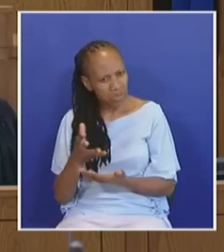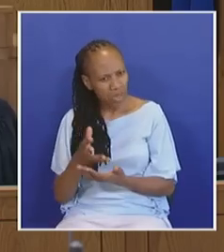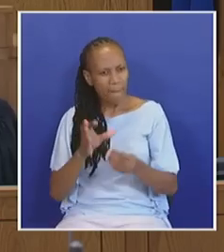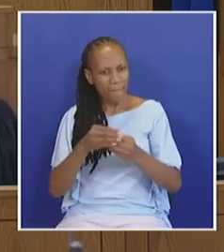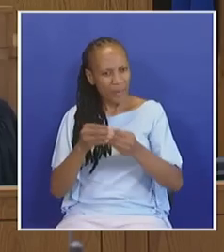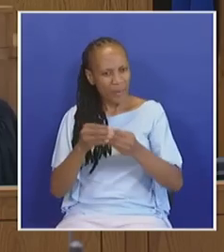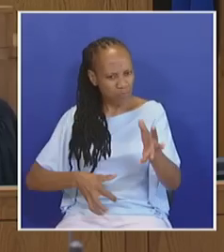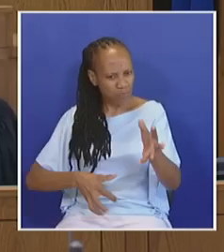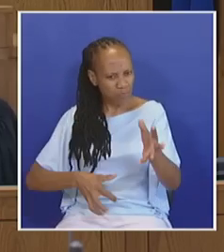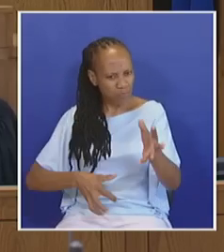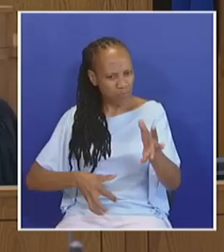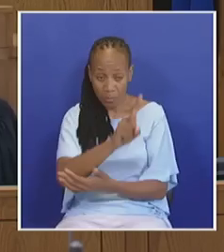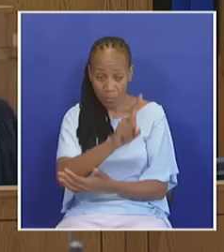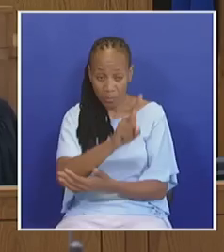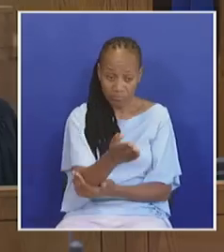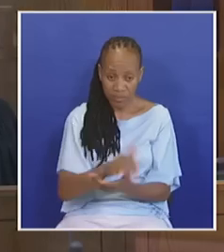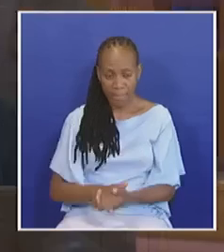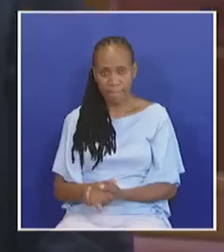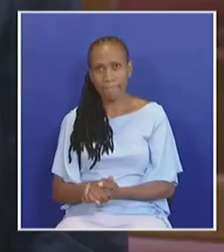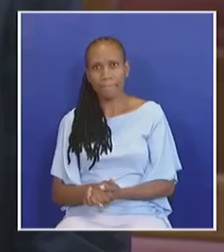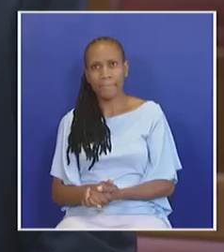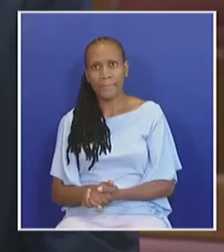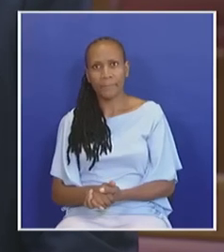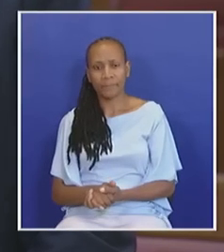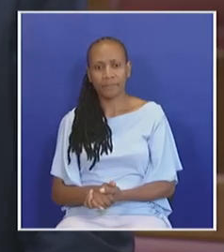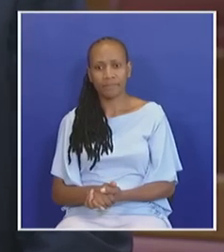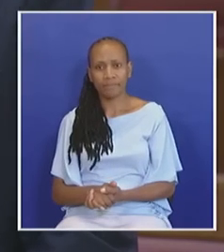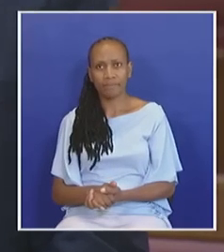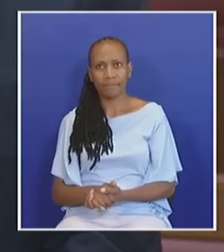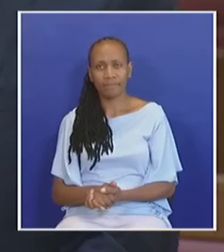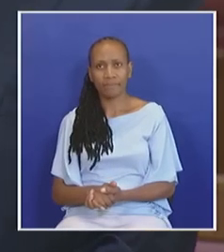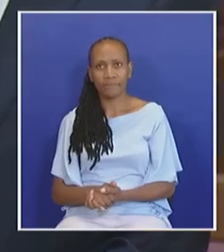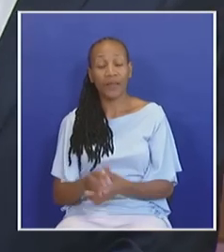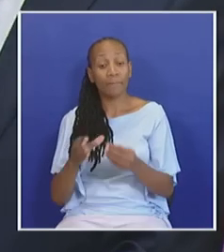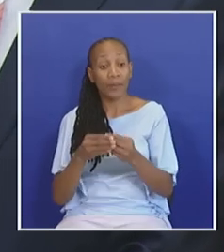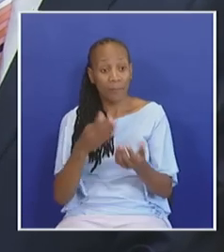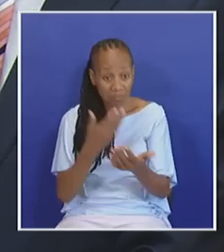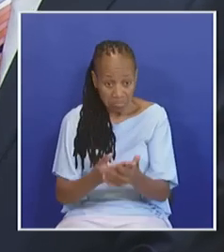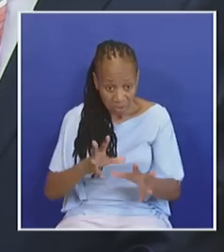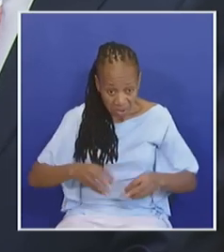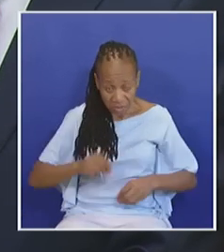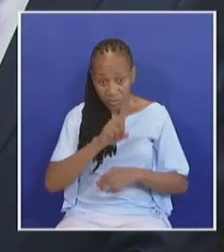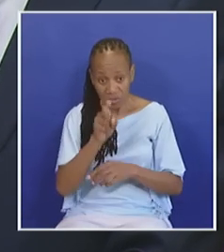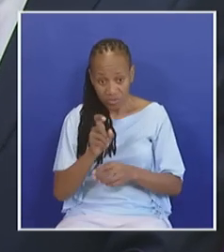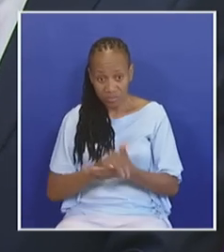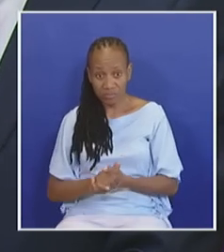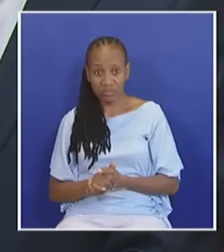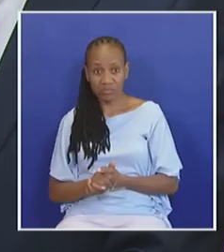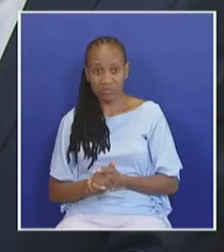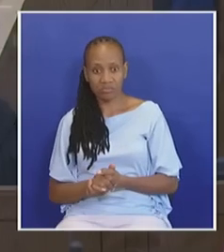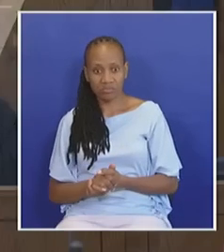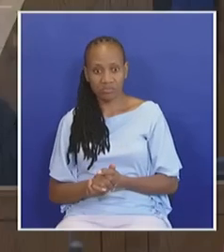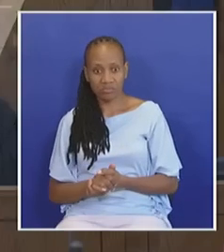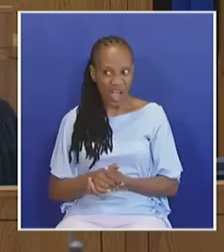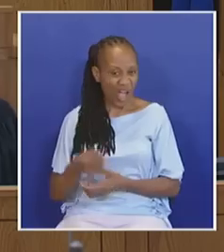take a question, please. Honorable Mohai, Honorable Mohai. Honorable Mohai, will you take a question? Not from a negligent